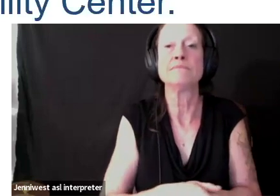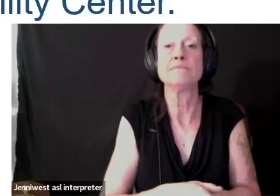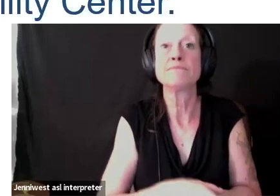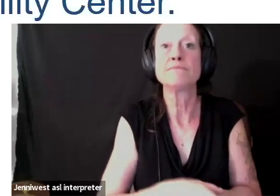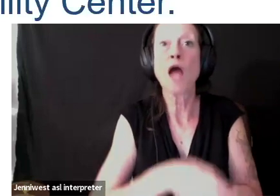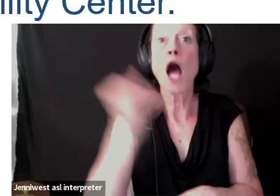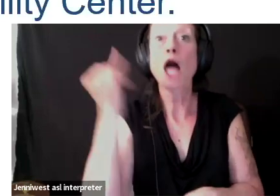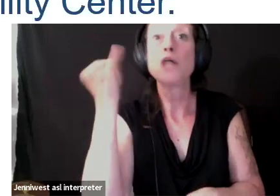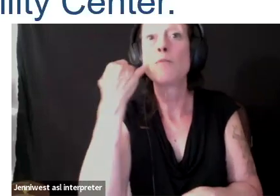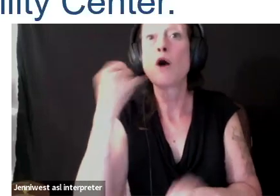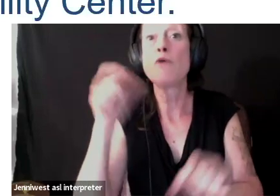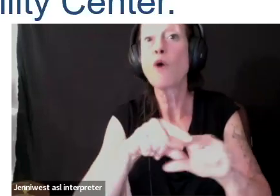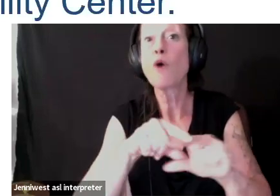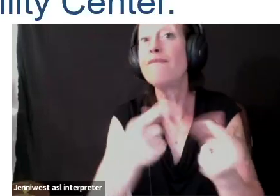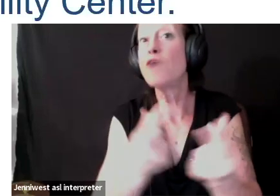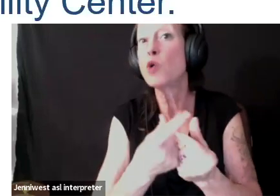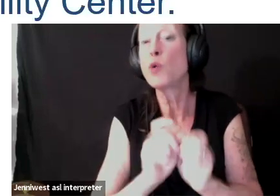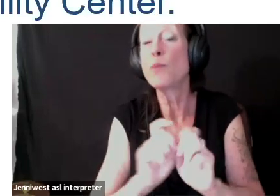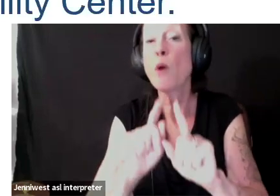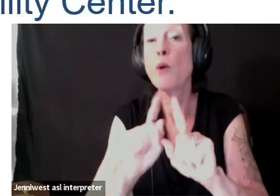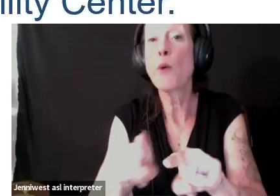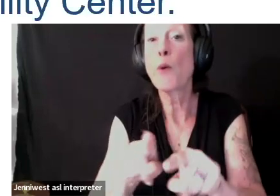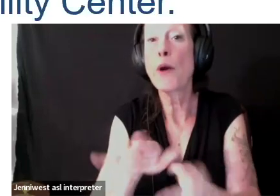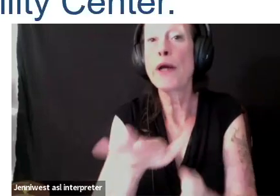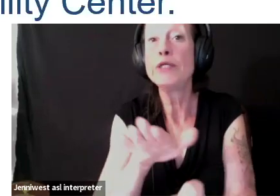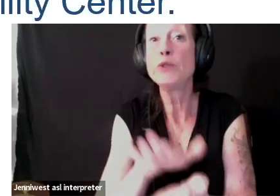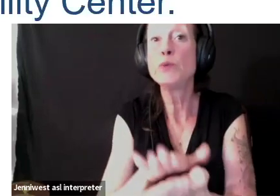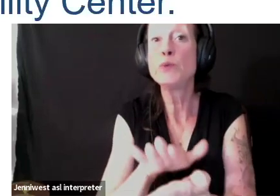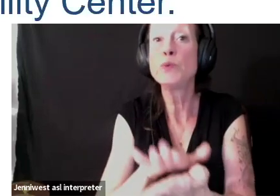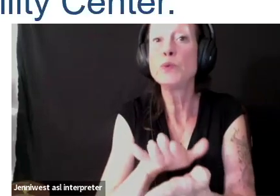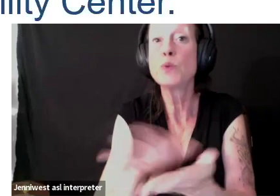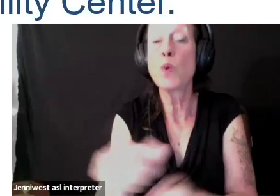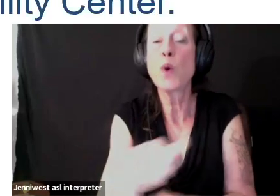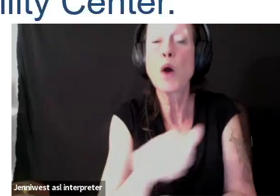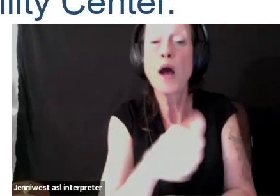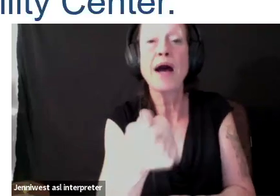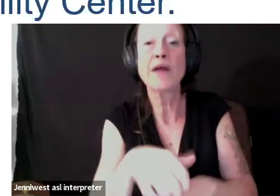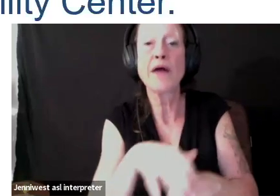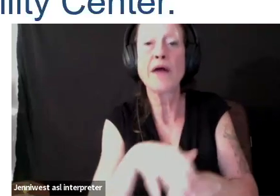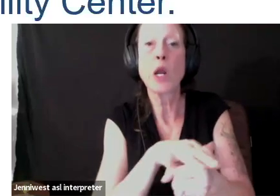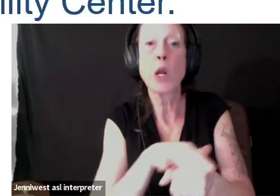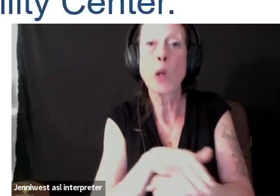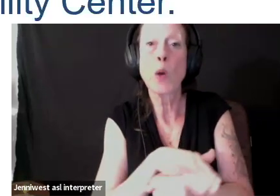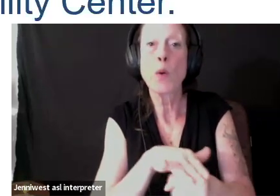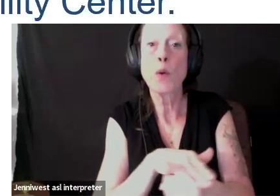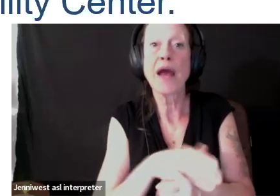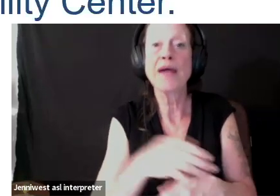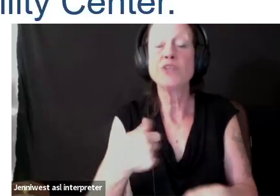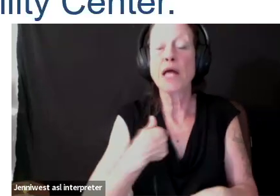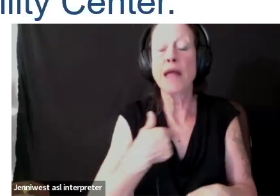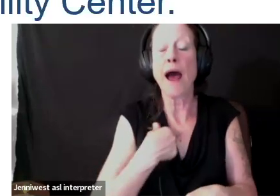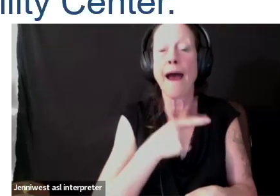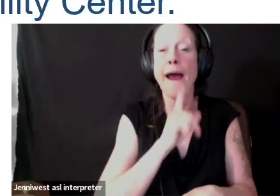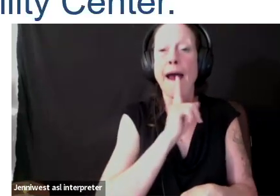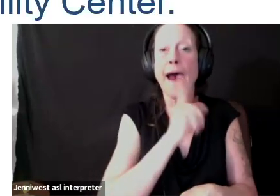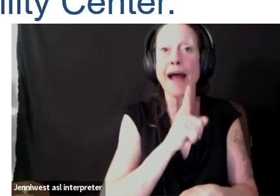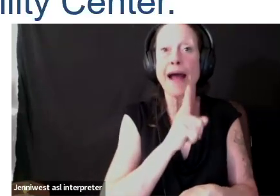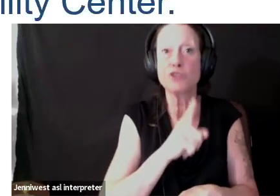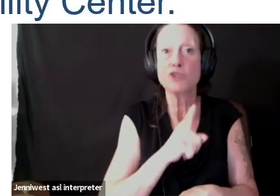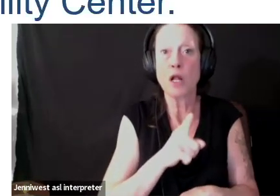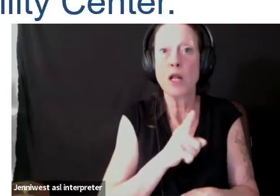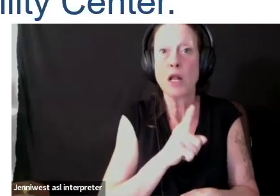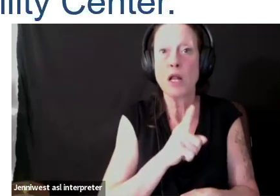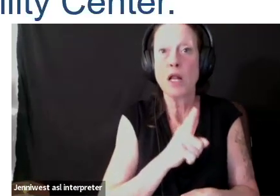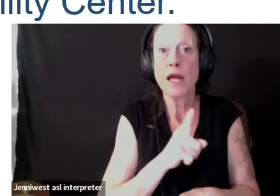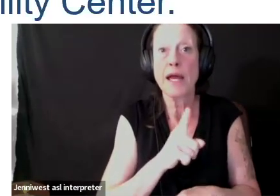Transit Accessibility Center. Metro is no longer at 600 Fifth Street. We are now at 655 Virginia